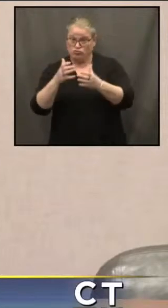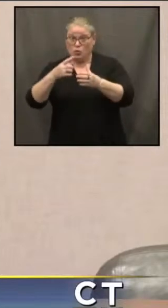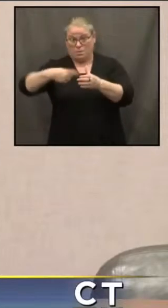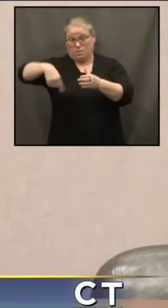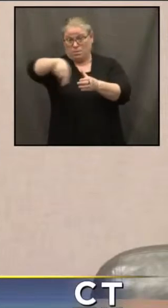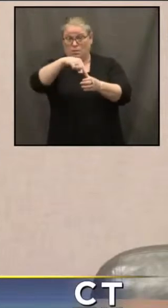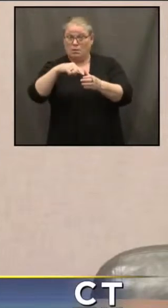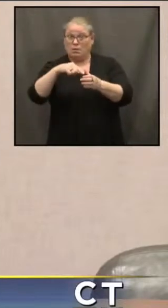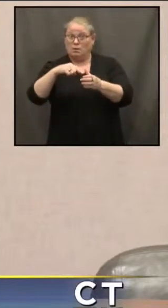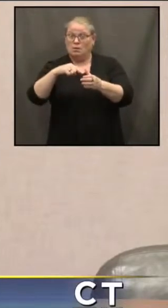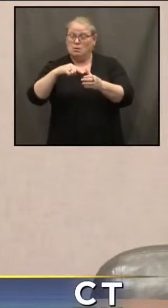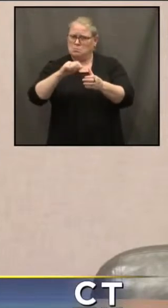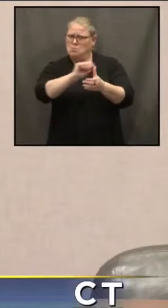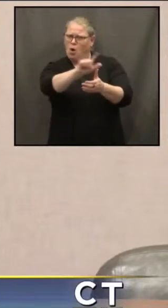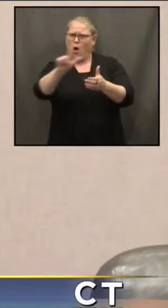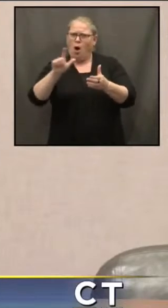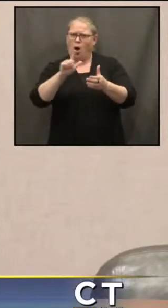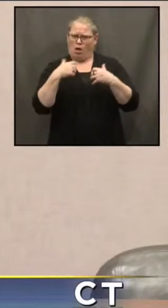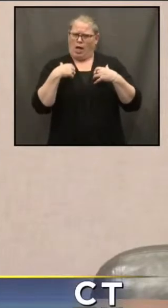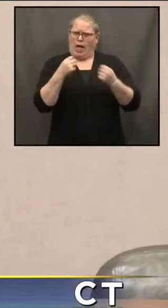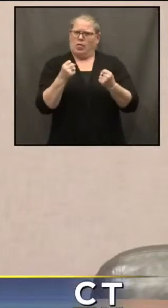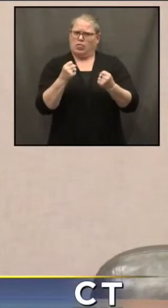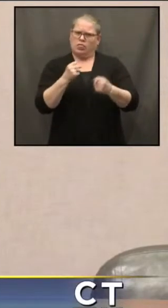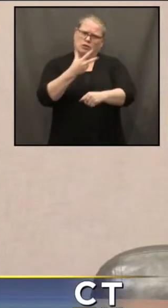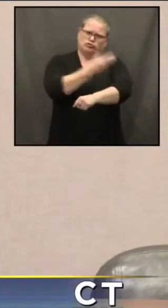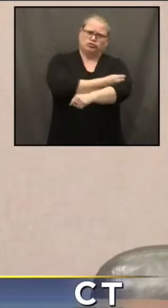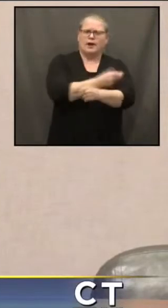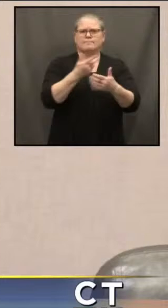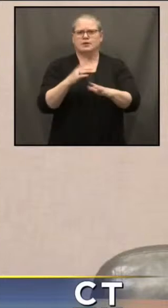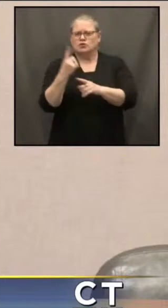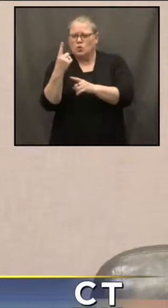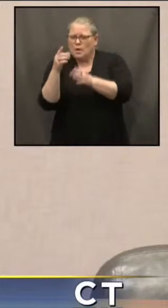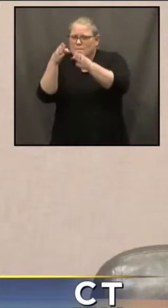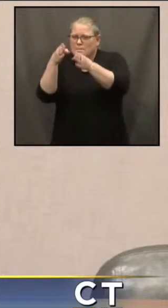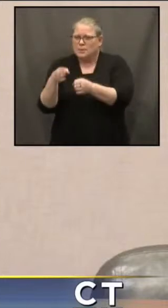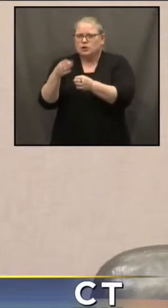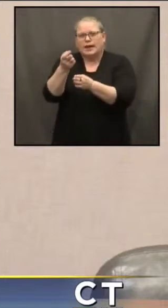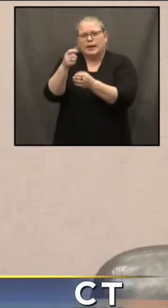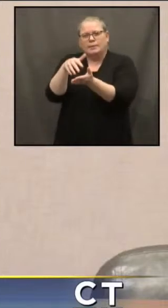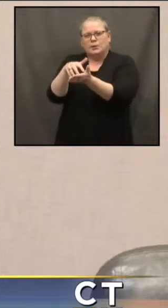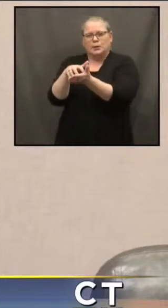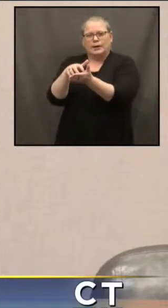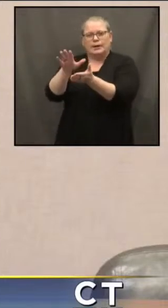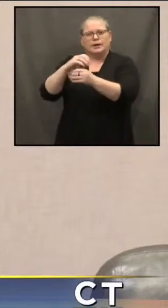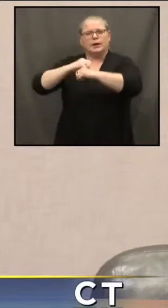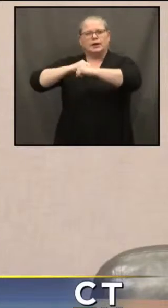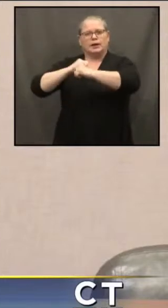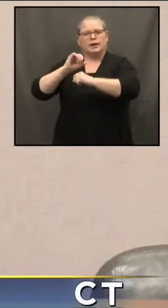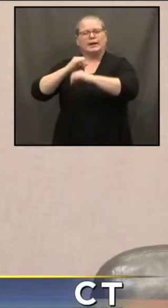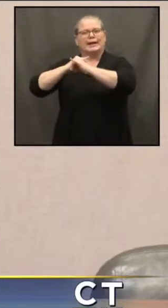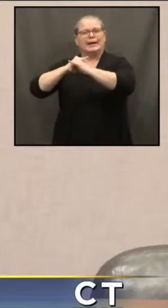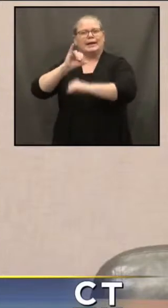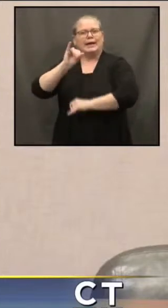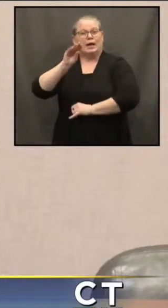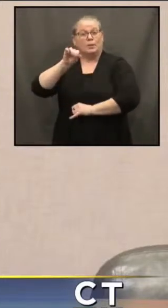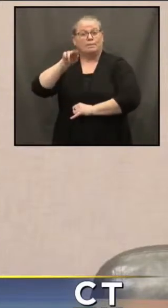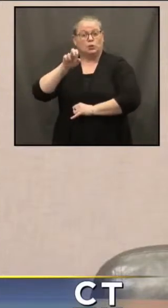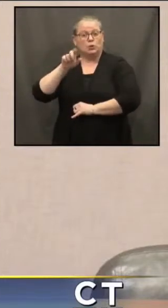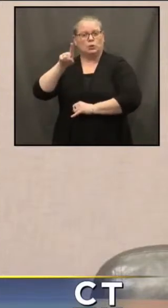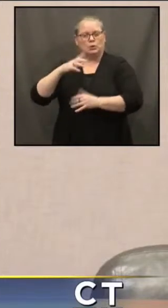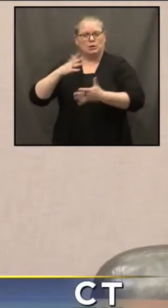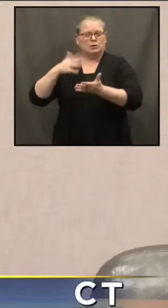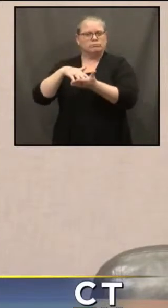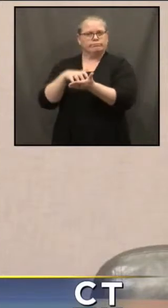is not a bad idea. That's a self-preservation measure that that person can do. If you have unvaccinated people who are coming to